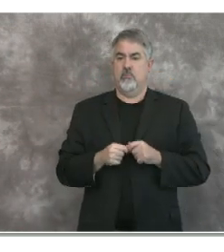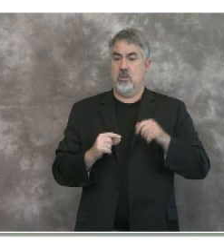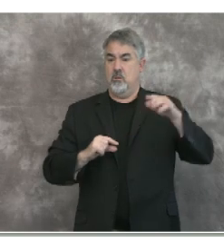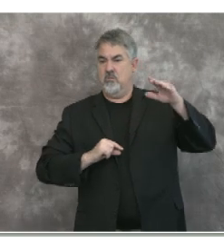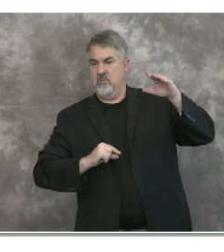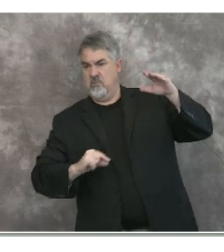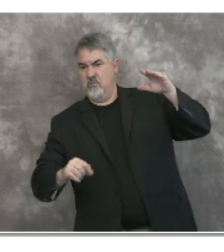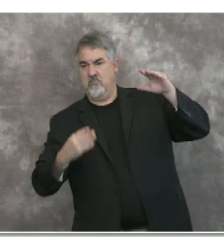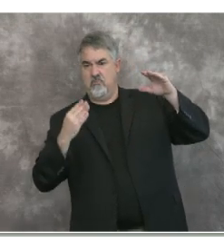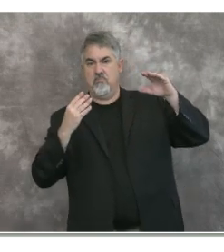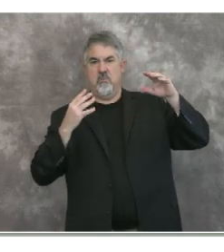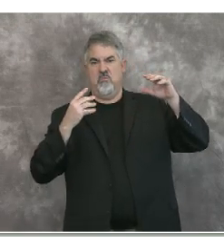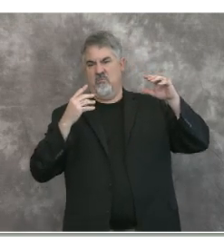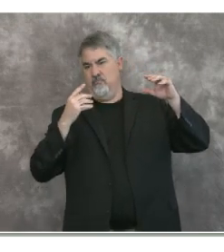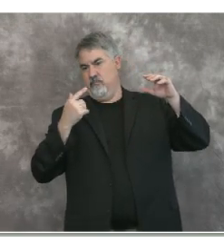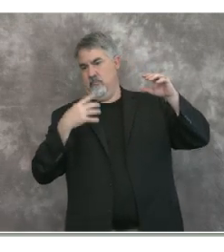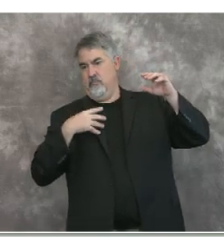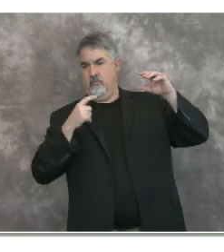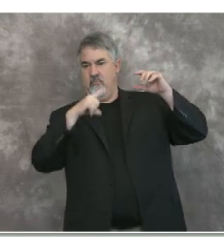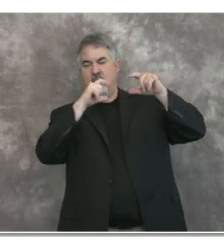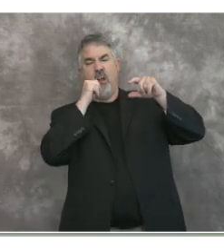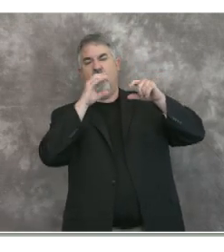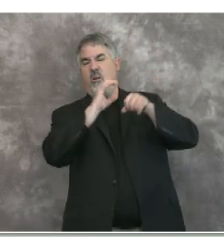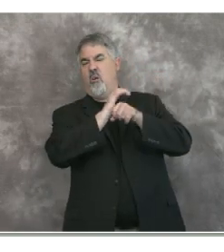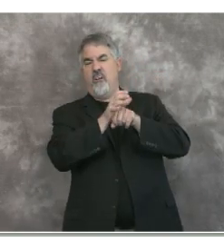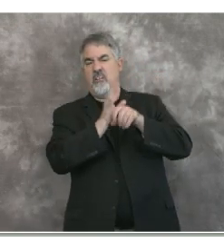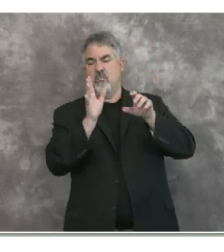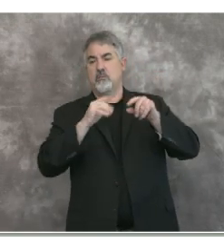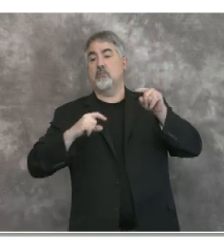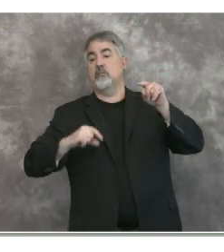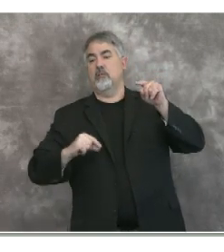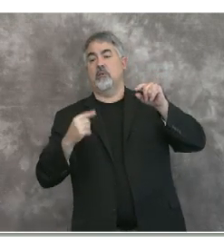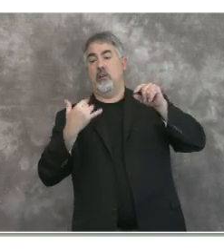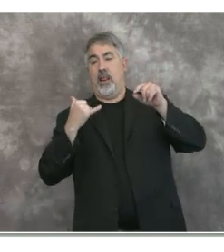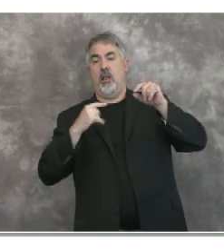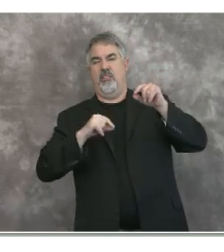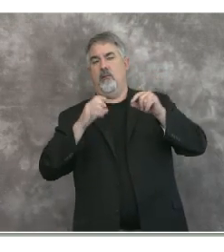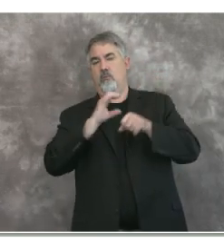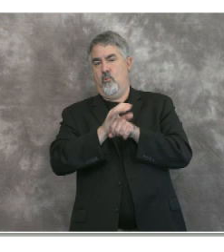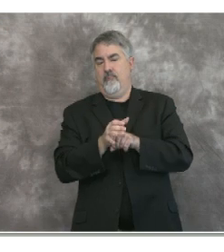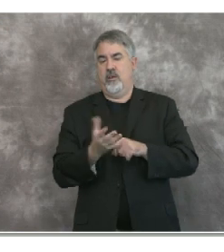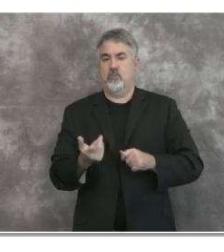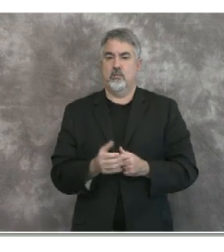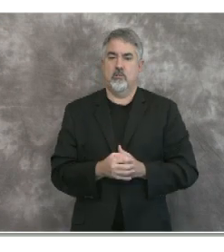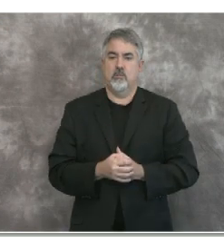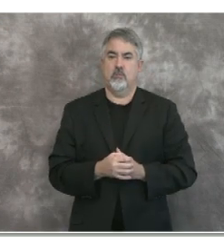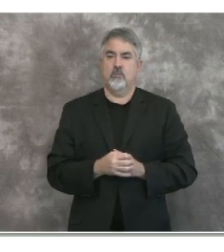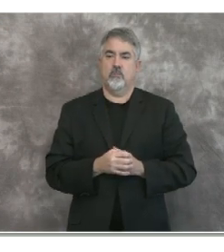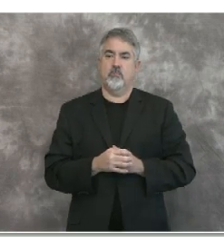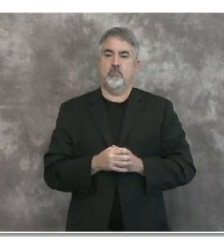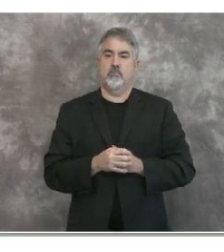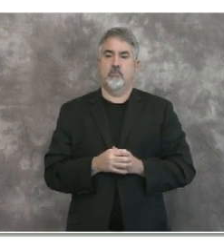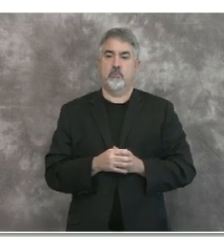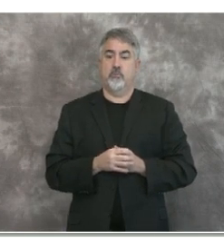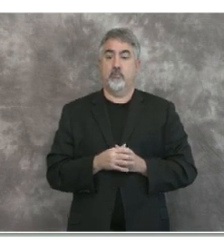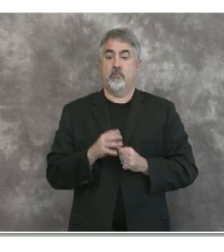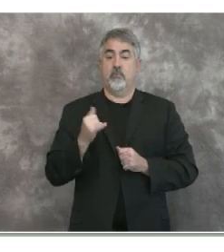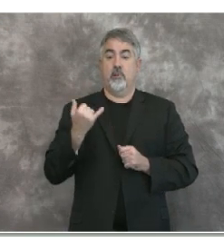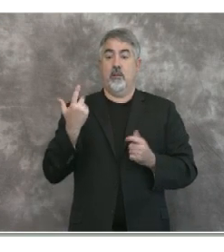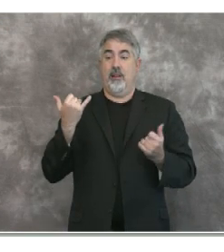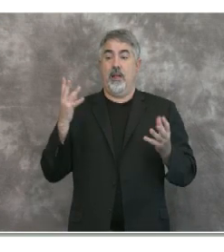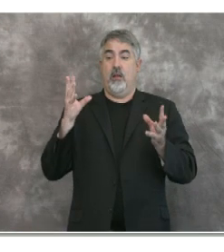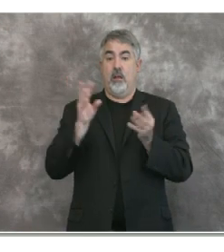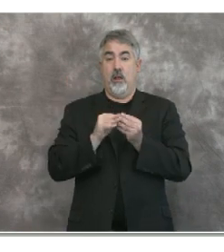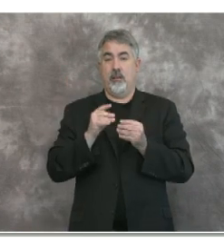an additional uptick in current bed capacity with more hospitals reporting their available beds. Last one here is just our cumulative